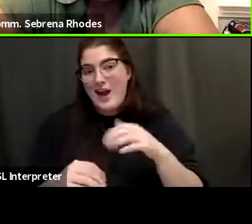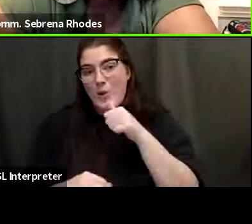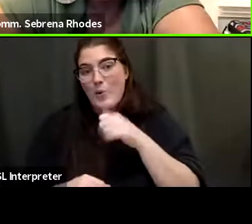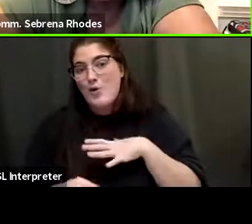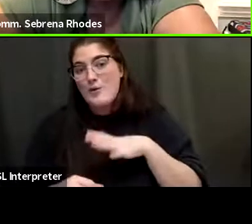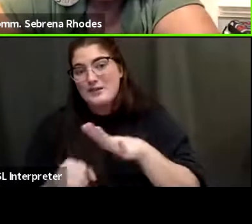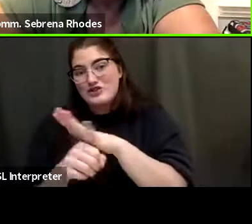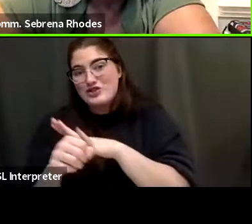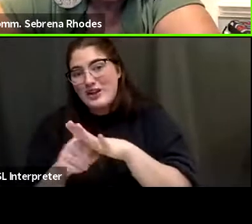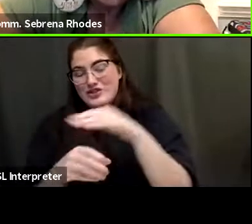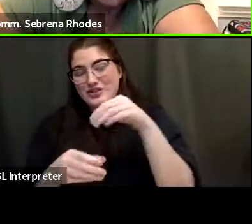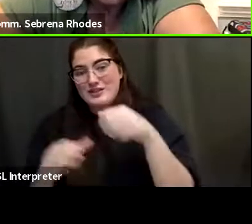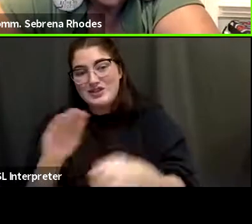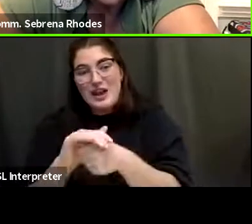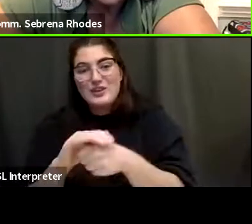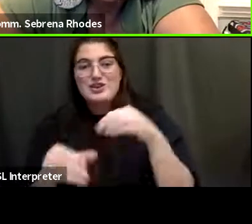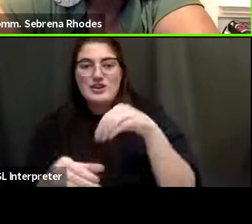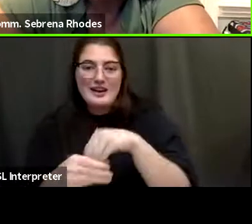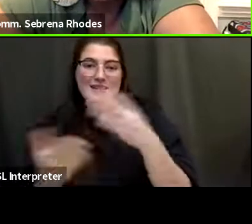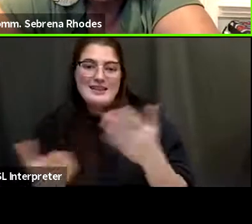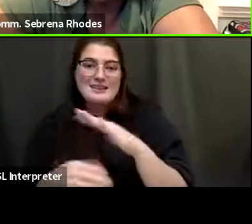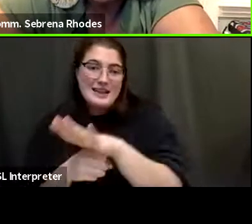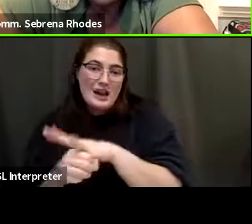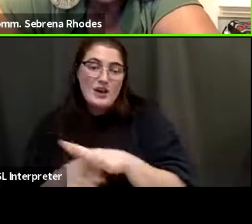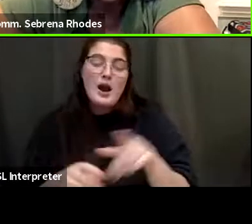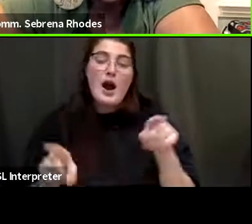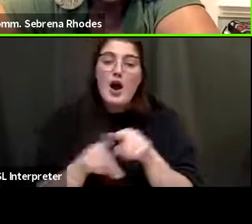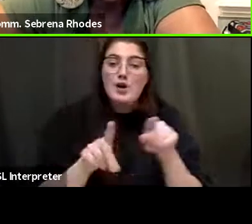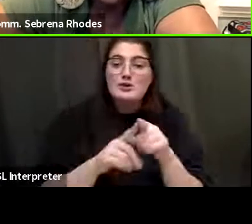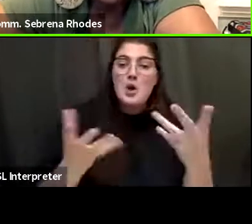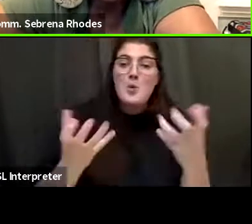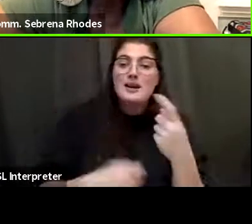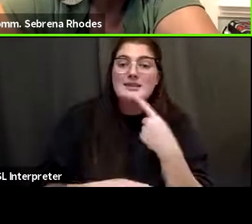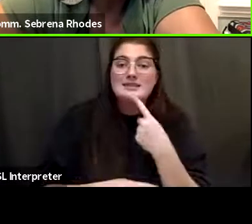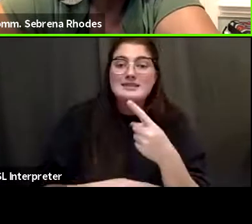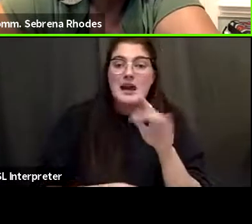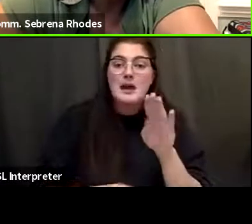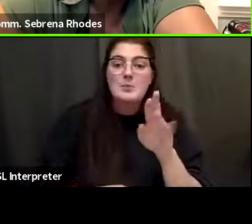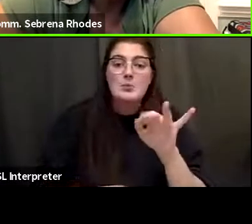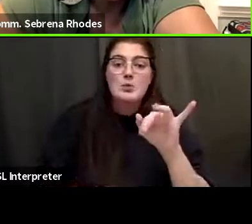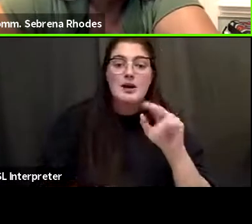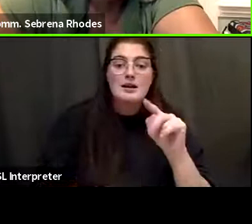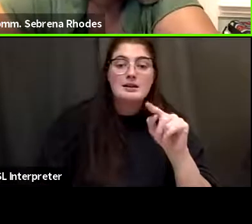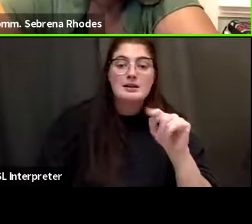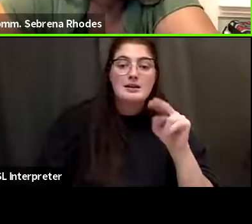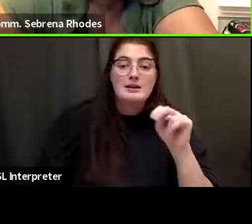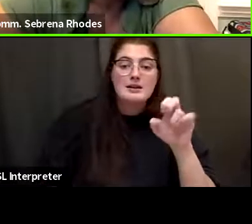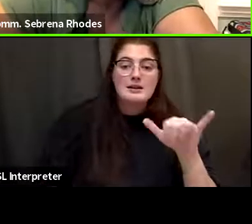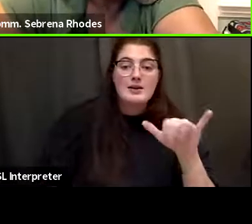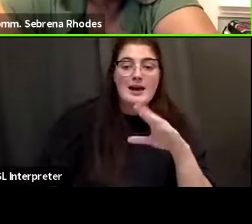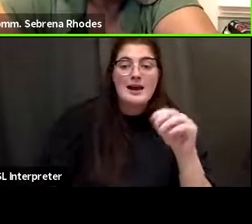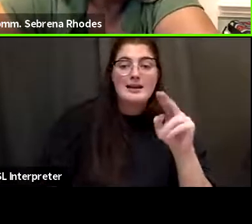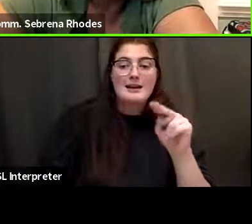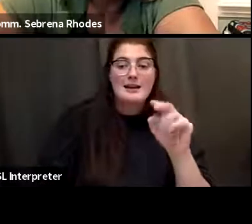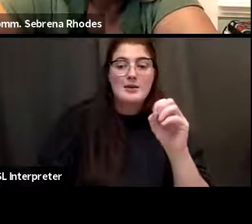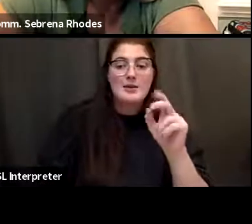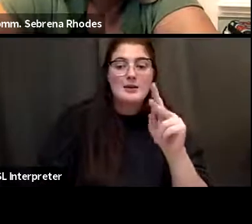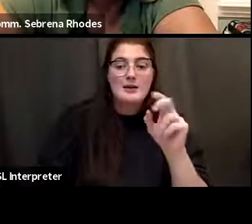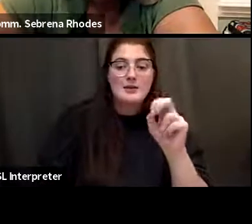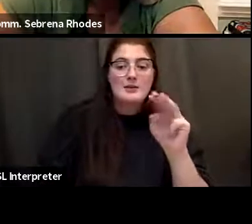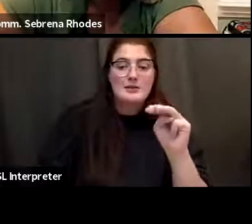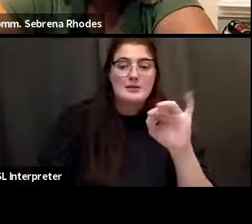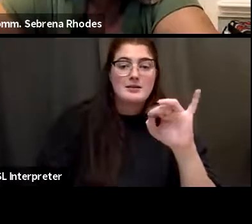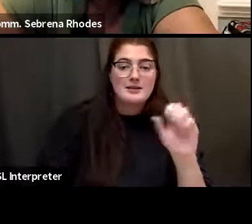in this area. Also, I want to say that Brittany and the Comas are excellent. Y'all are